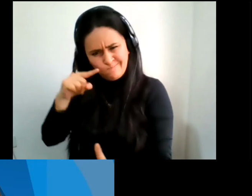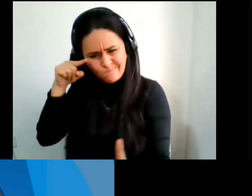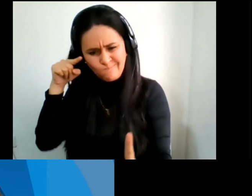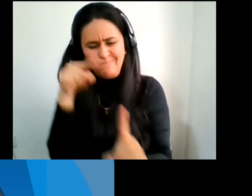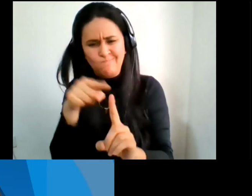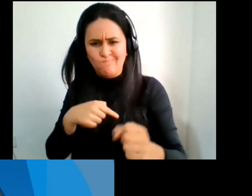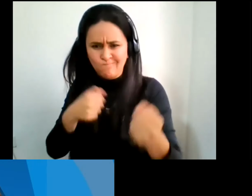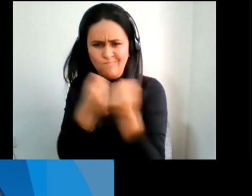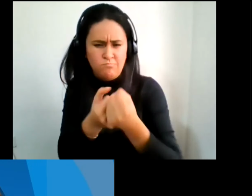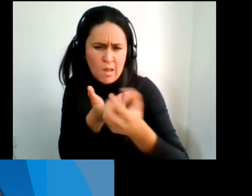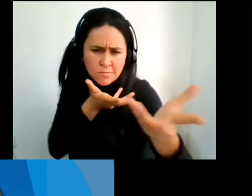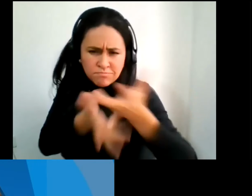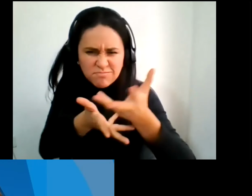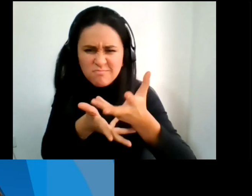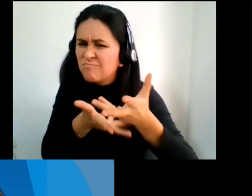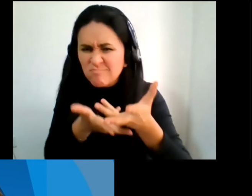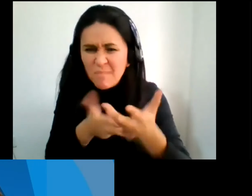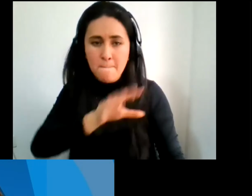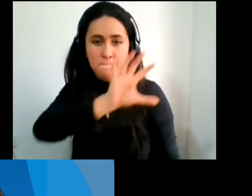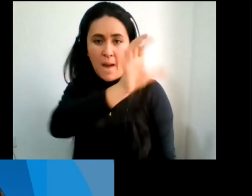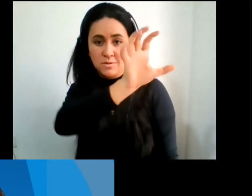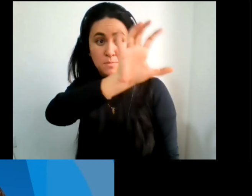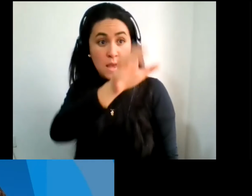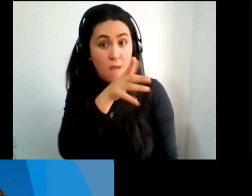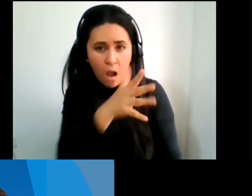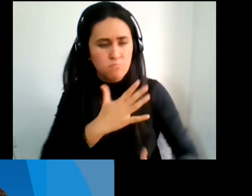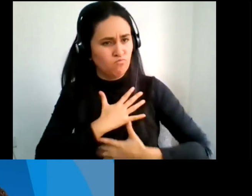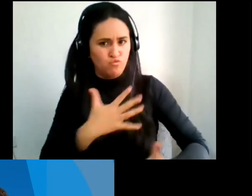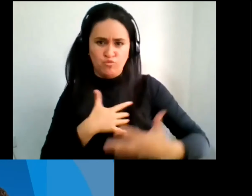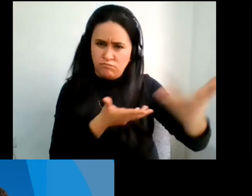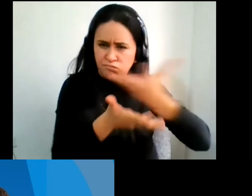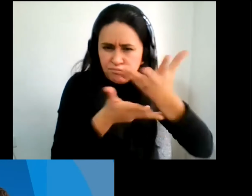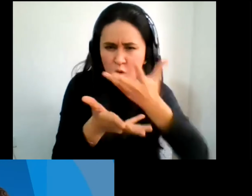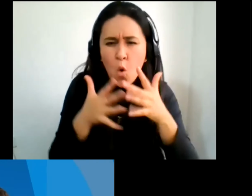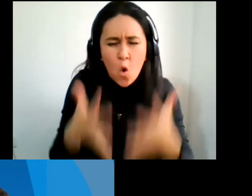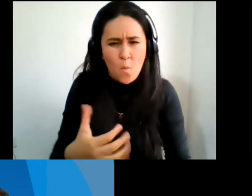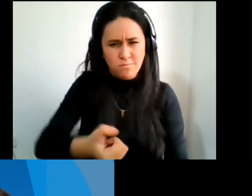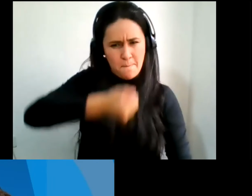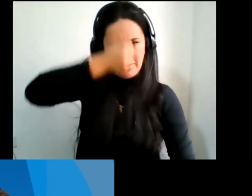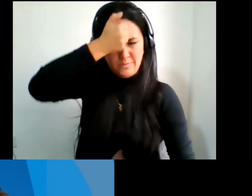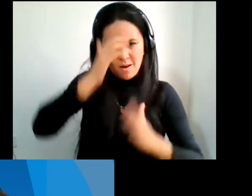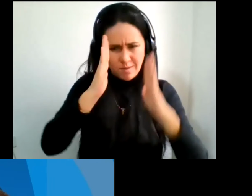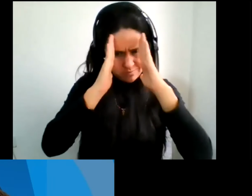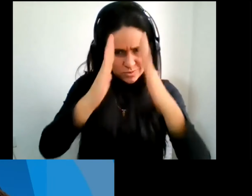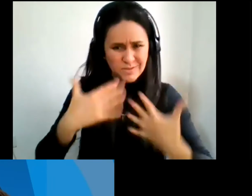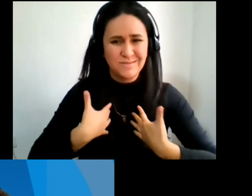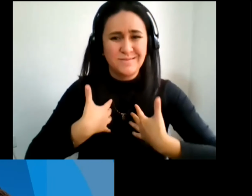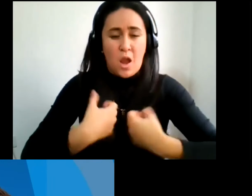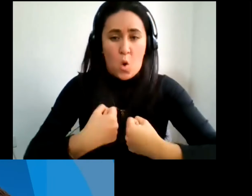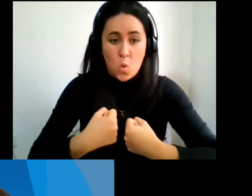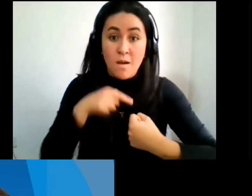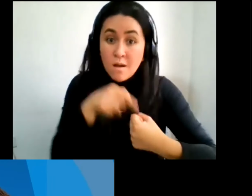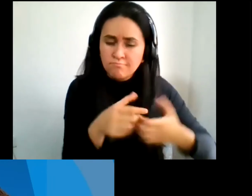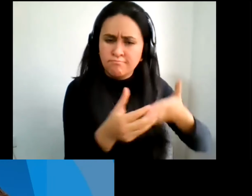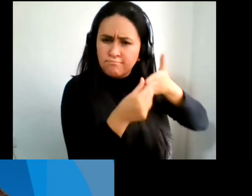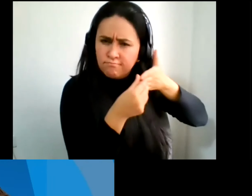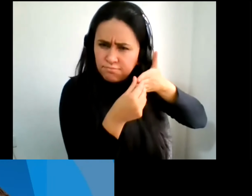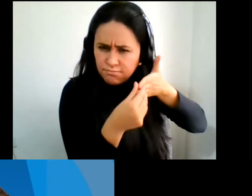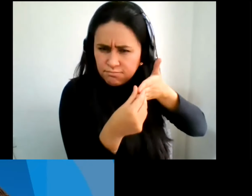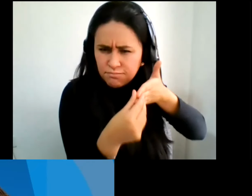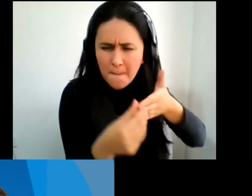view to support the countries in that activity, and the essential public health functions are an